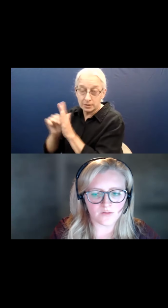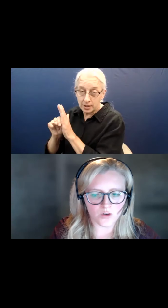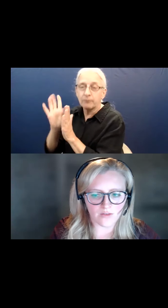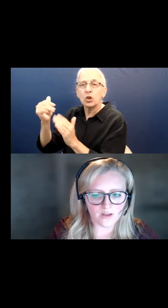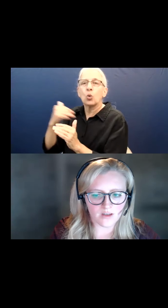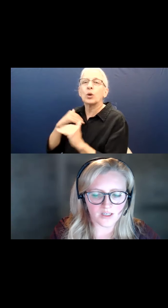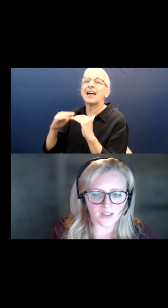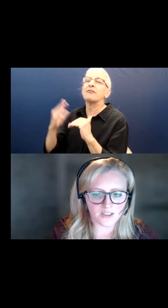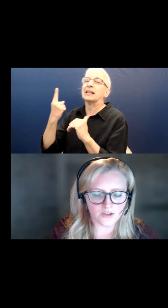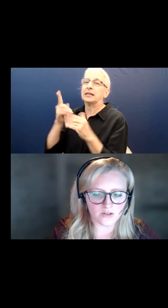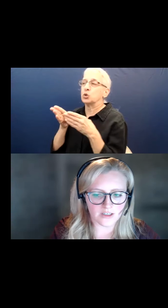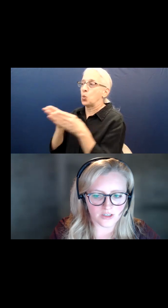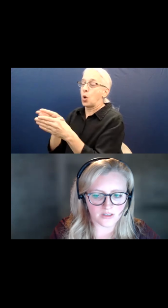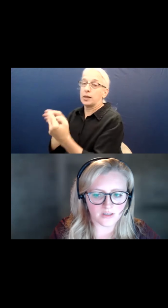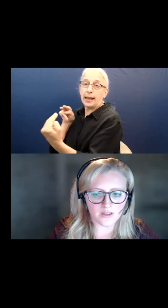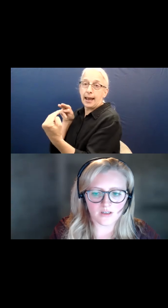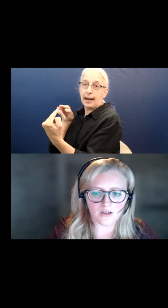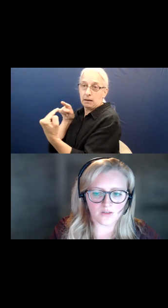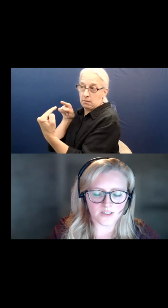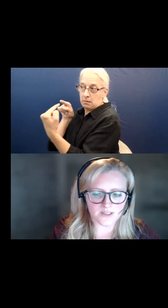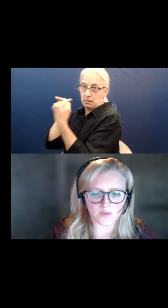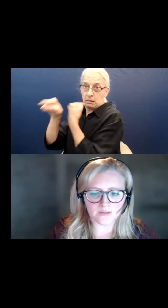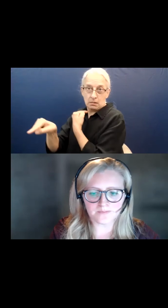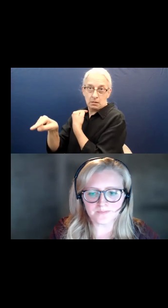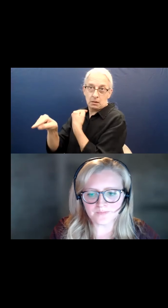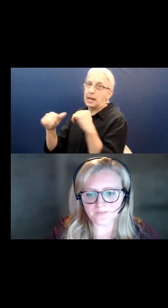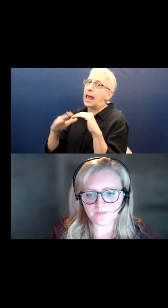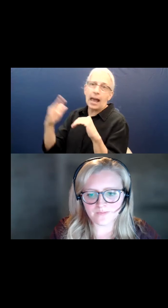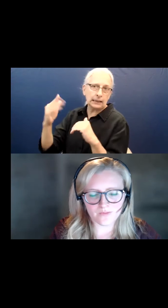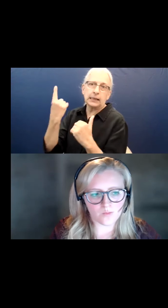one lane of traffic in each direction of this segment.